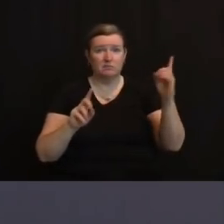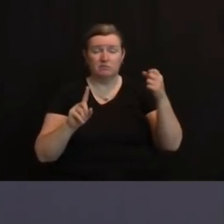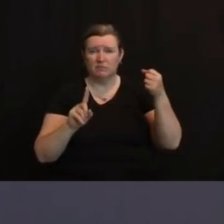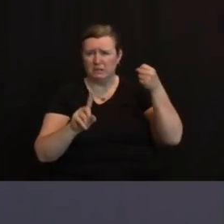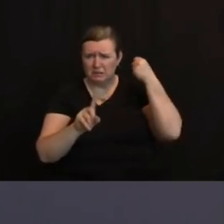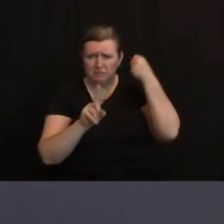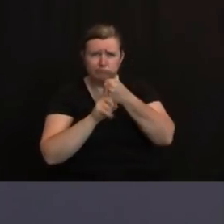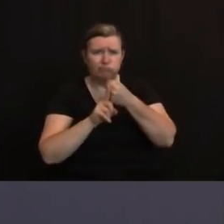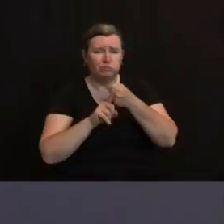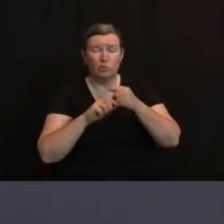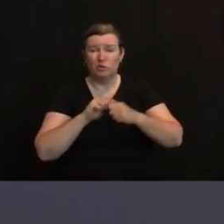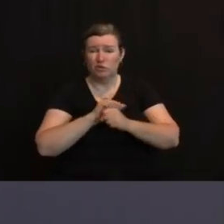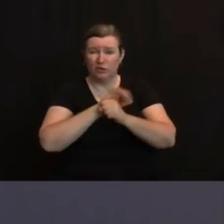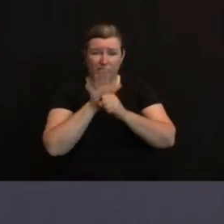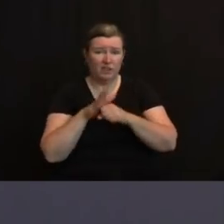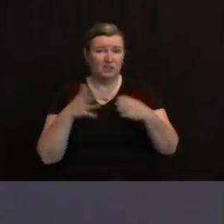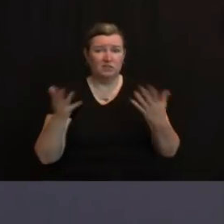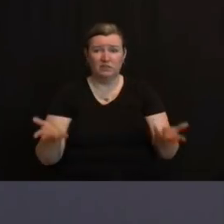awful thing.